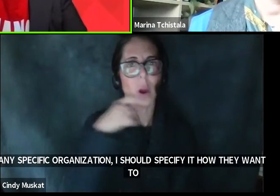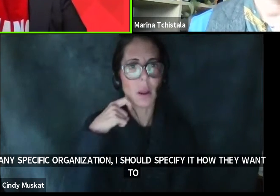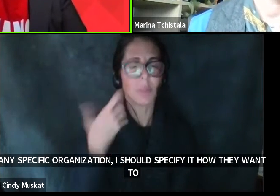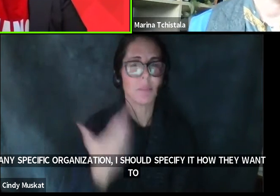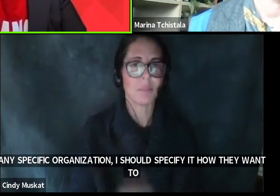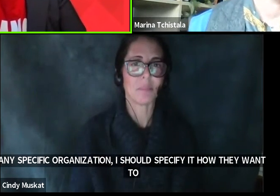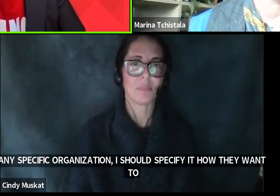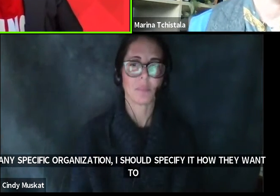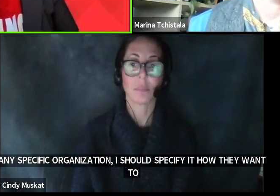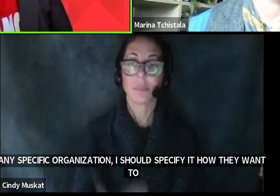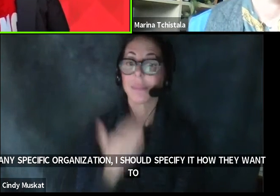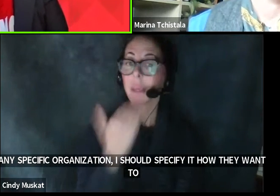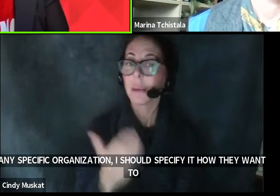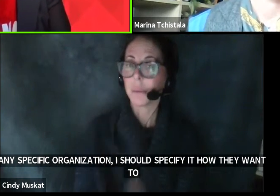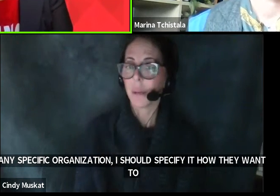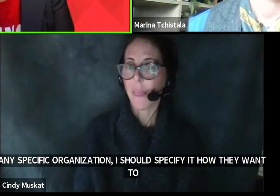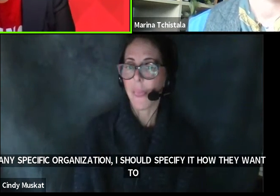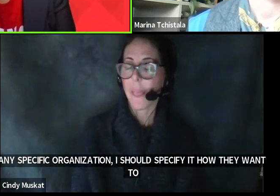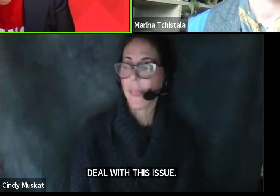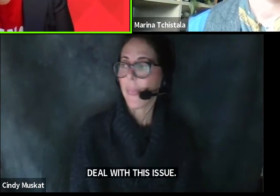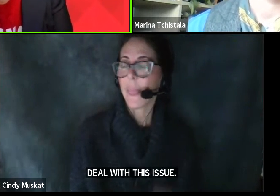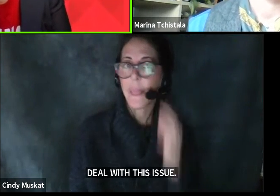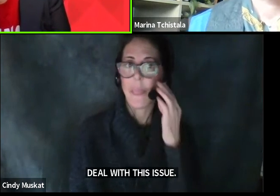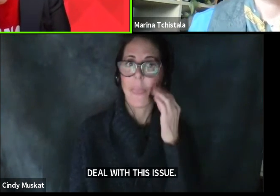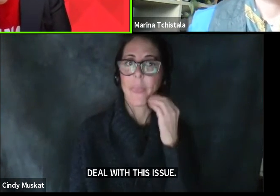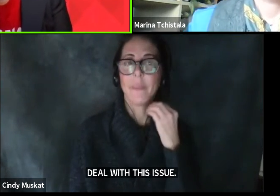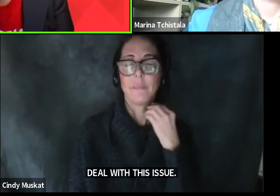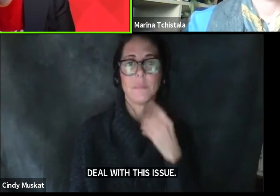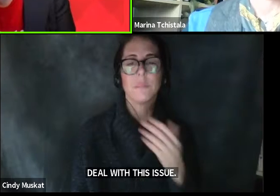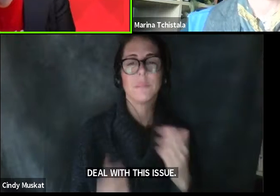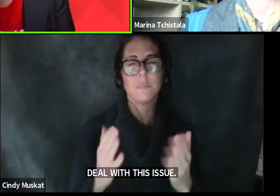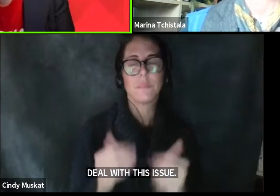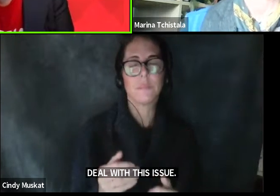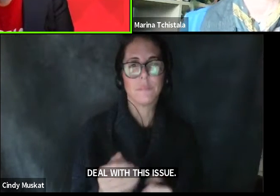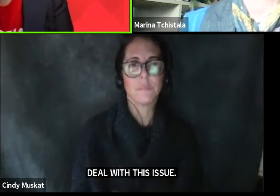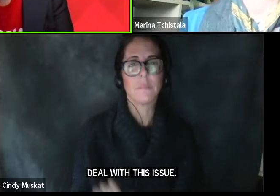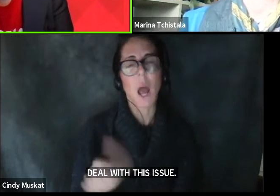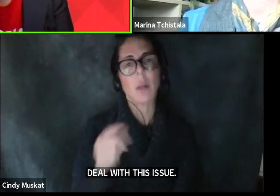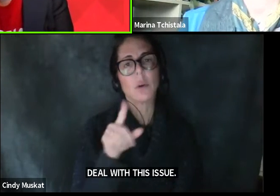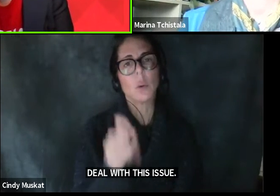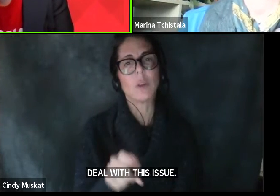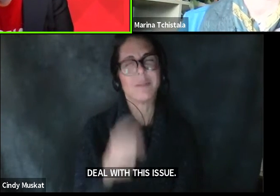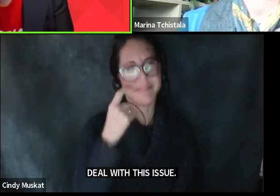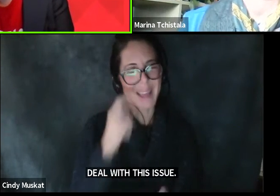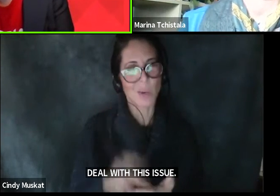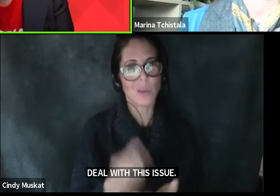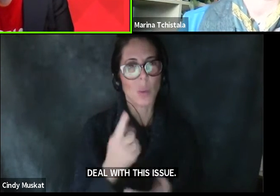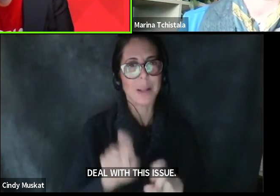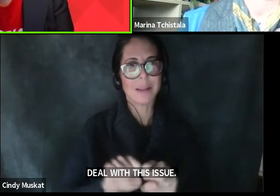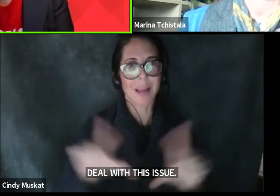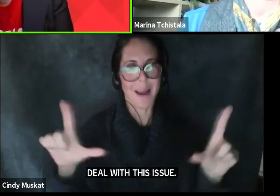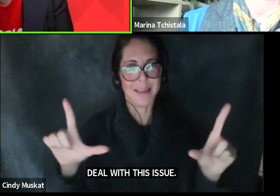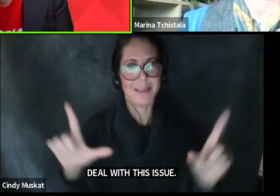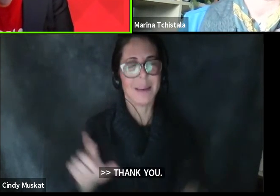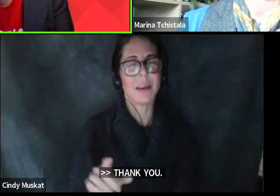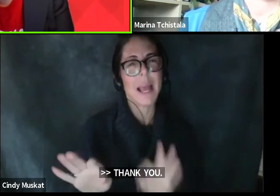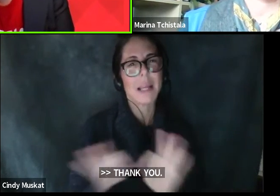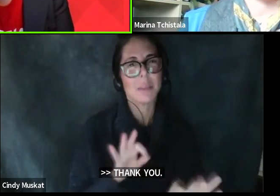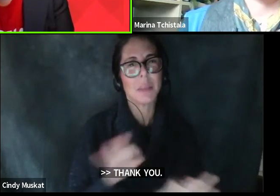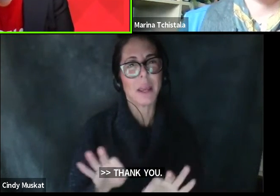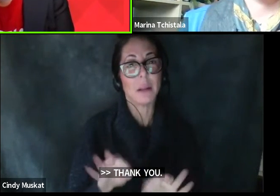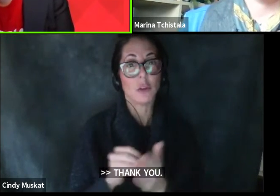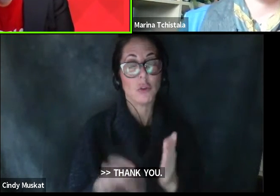Thank you. Rena, one of your slides earlier in your presentation mentioned how students in grades 4 through